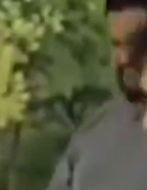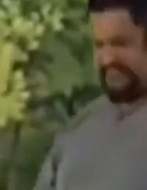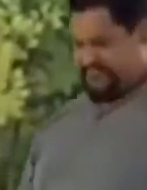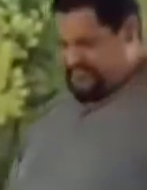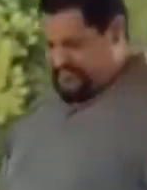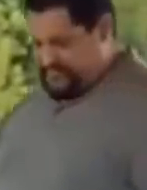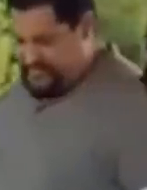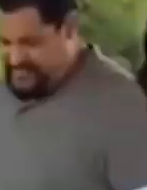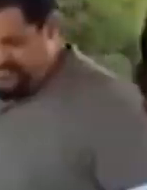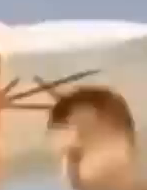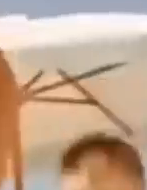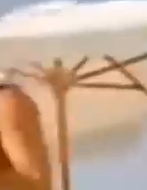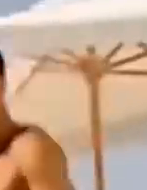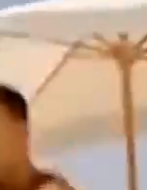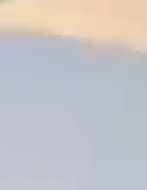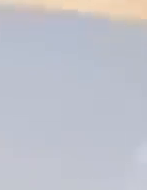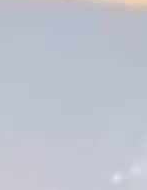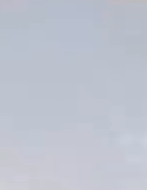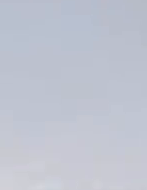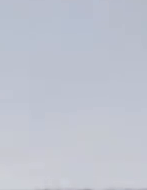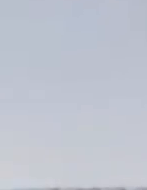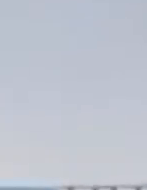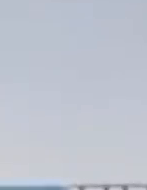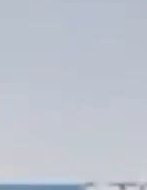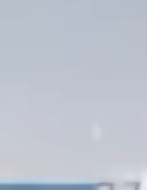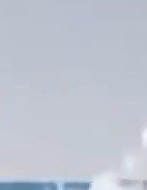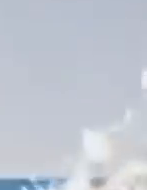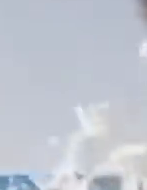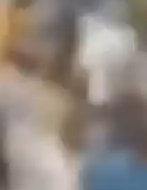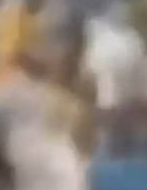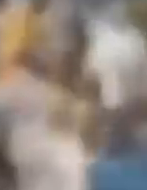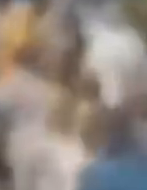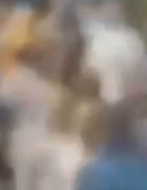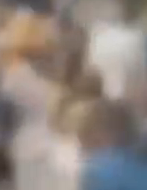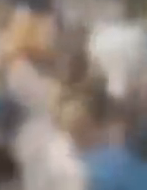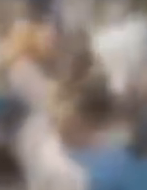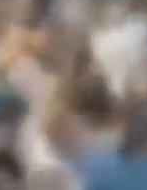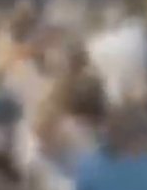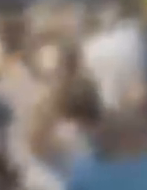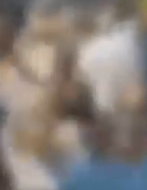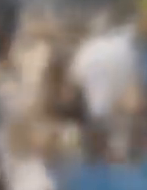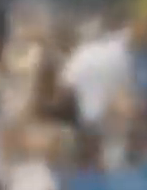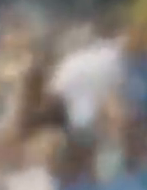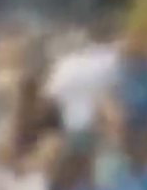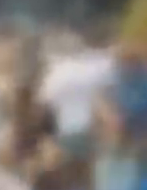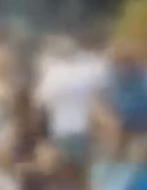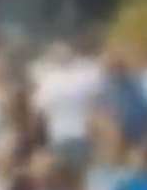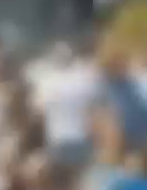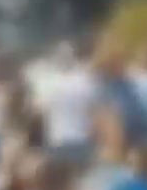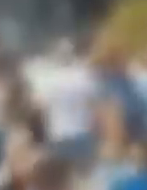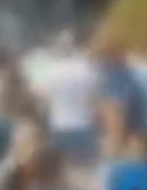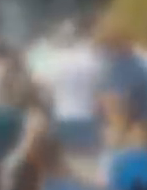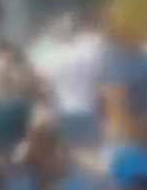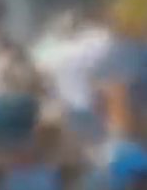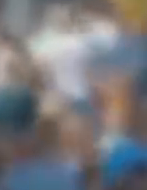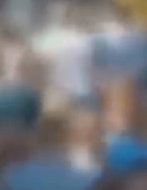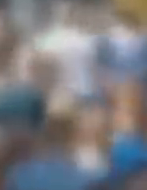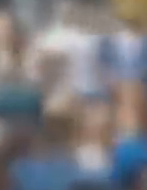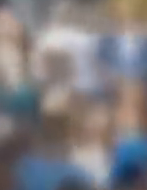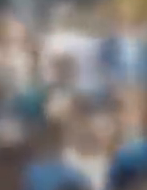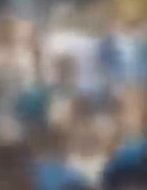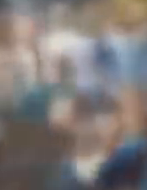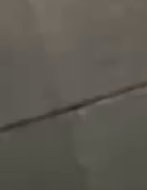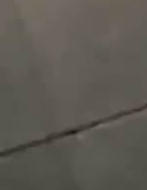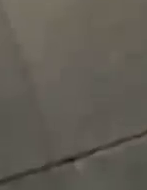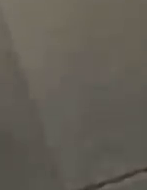where getting together is how we show love for friends and family. The virus uses us to transport it around our